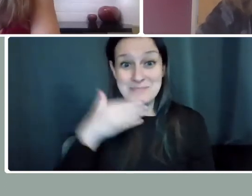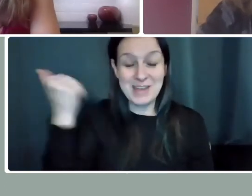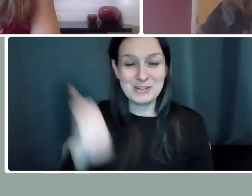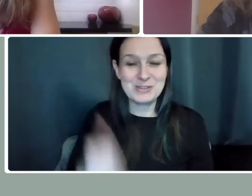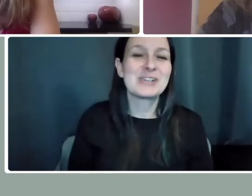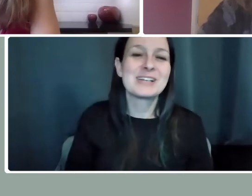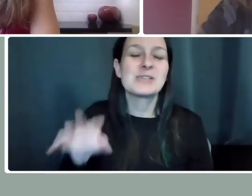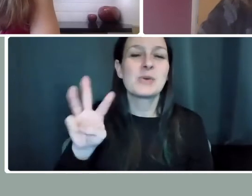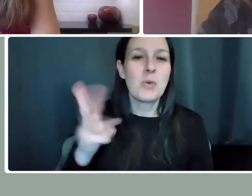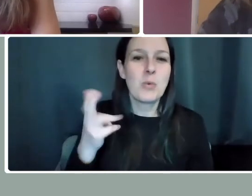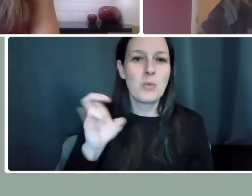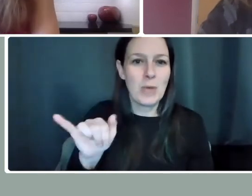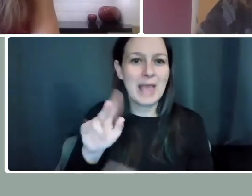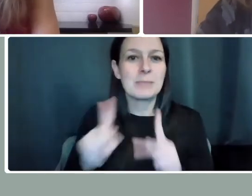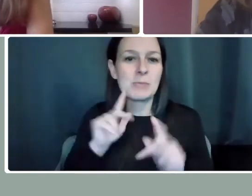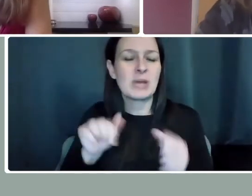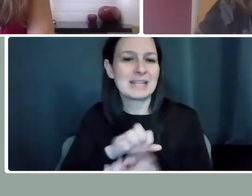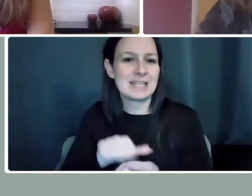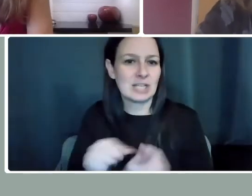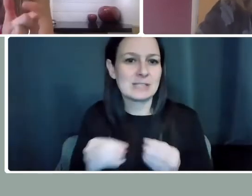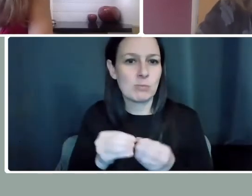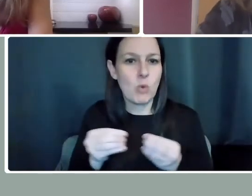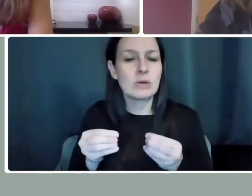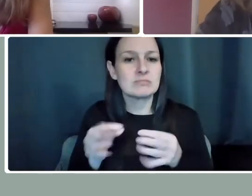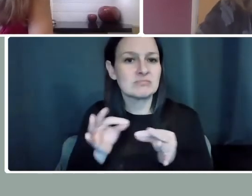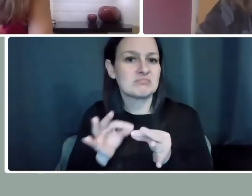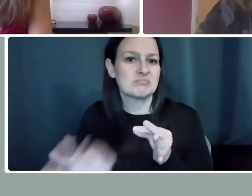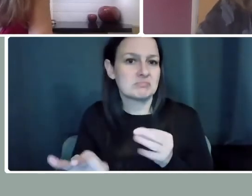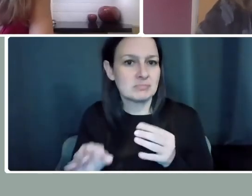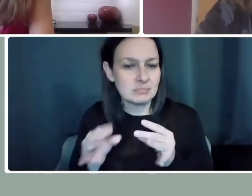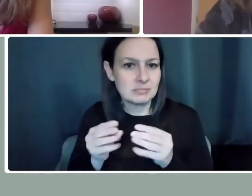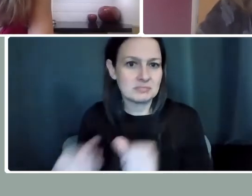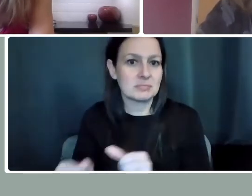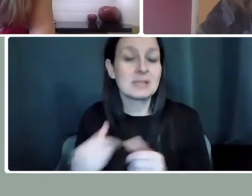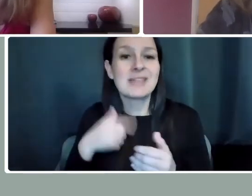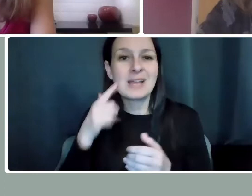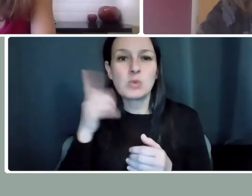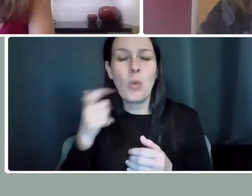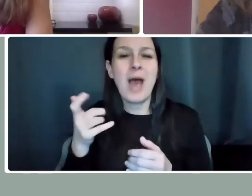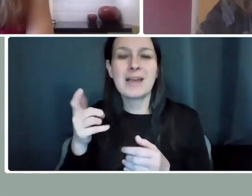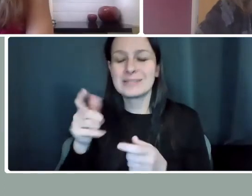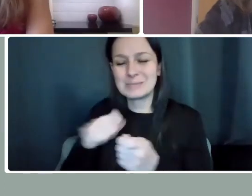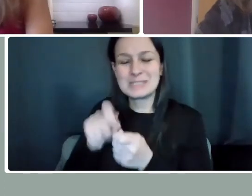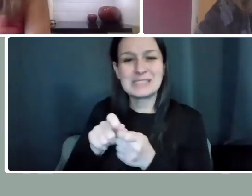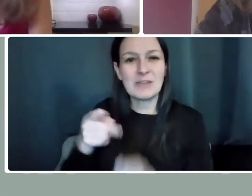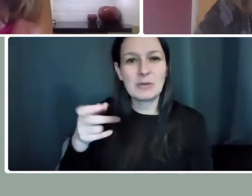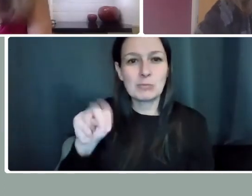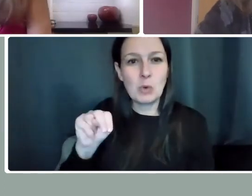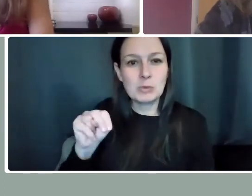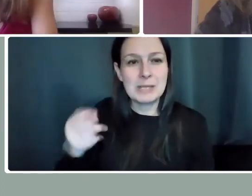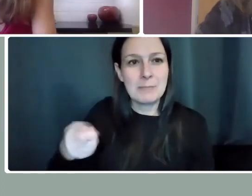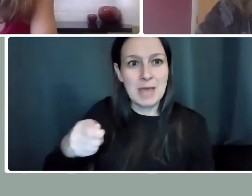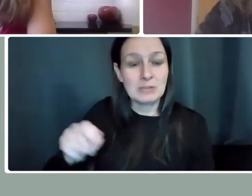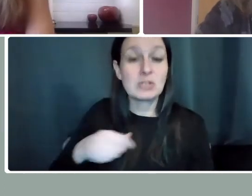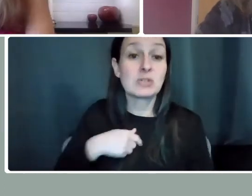is the one that people tend to digest easier, which is why it's kind of isolated in certain protein powders. Casein, you know, like curds and